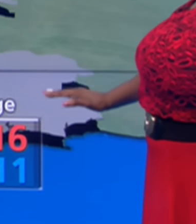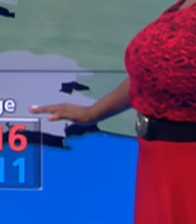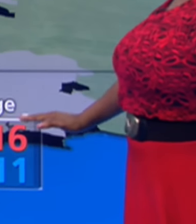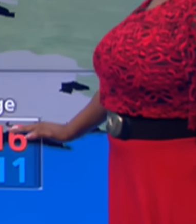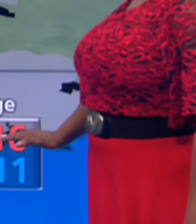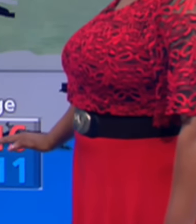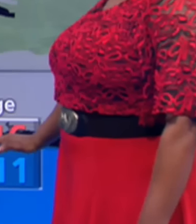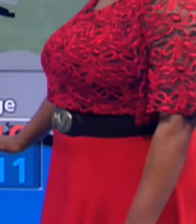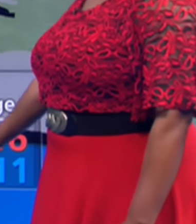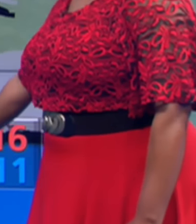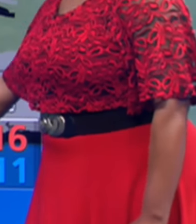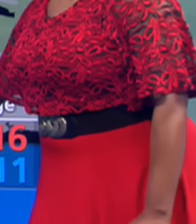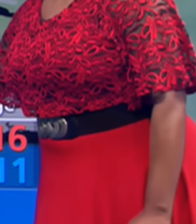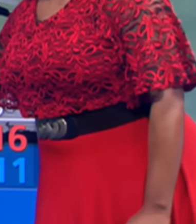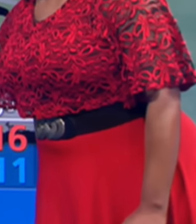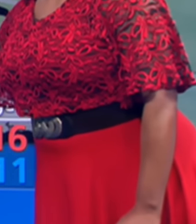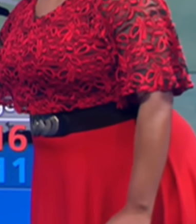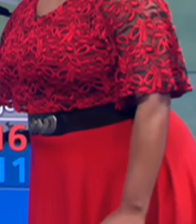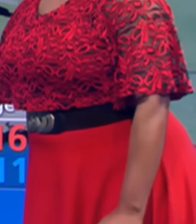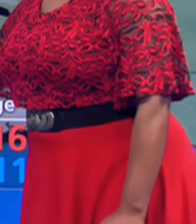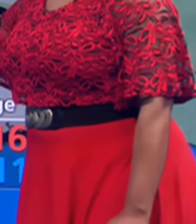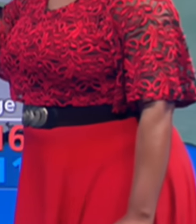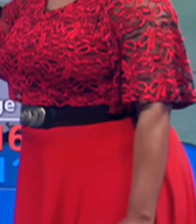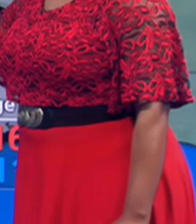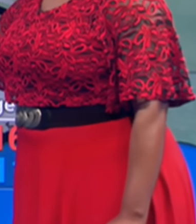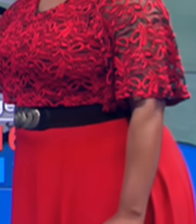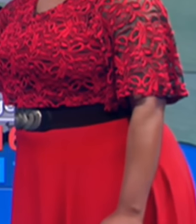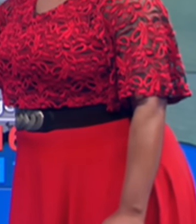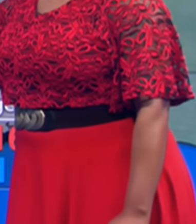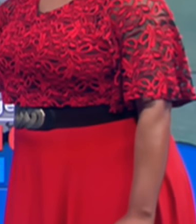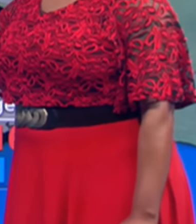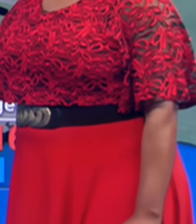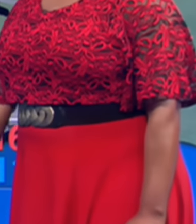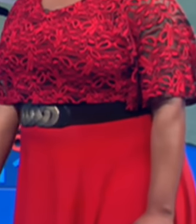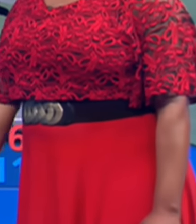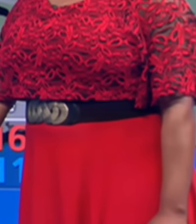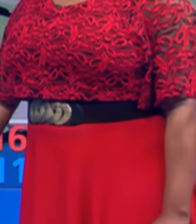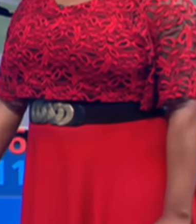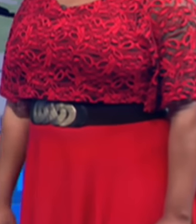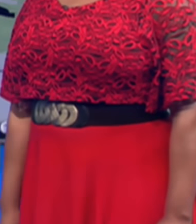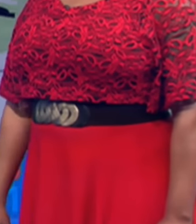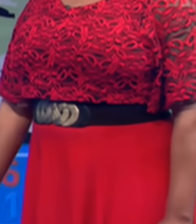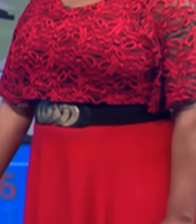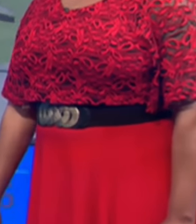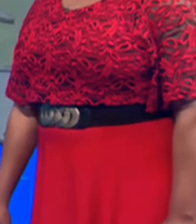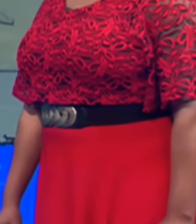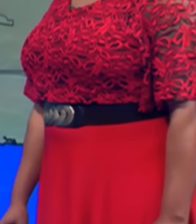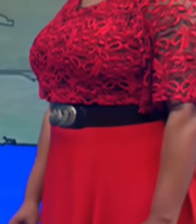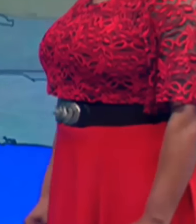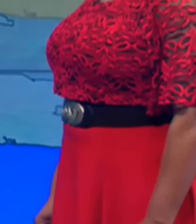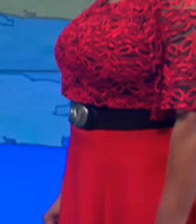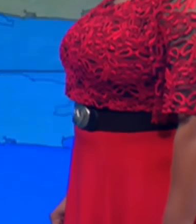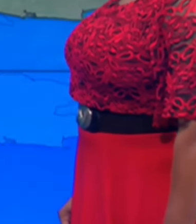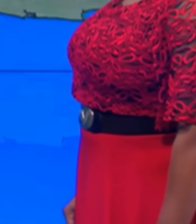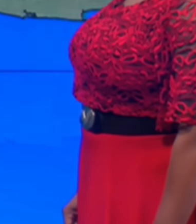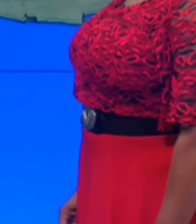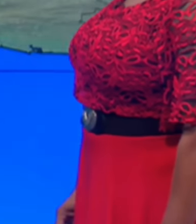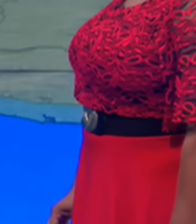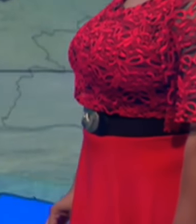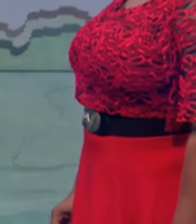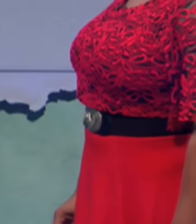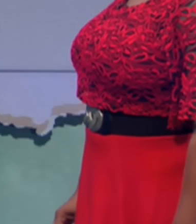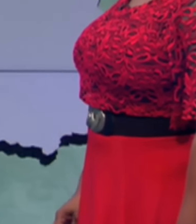le magareng George ka lesomeselela Mossel Bay le gona ka lesomeselela Riversdale le gona re lebelela jwalo lesomeseswai re lebelela